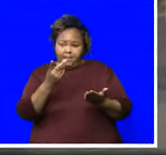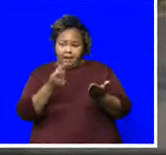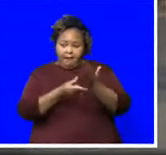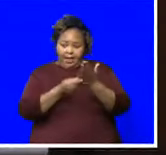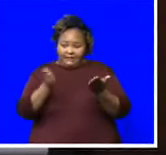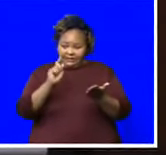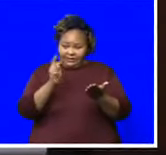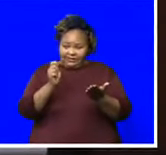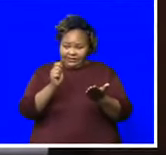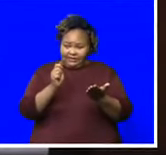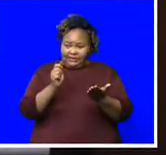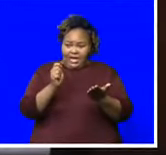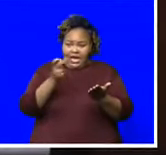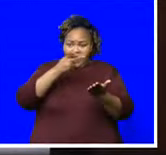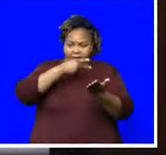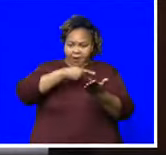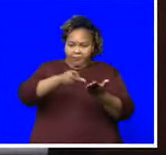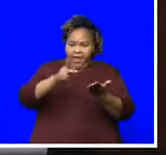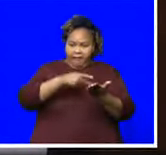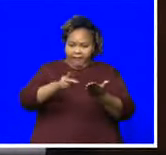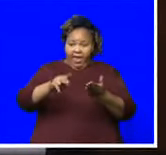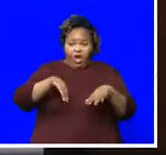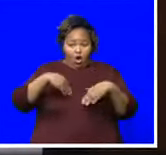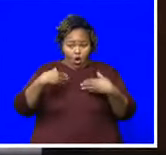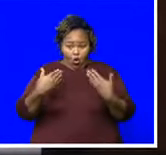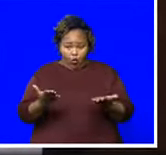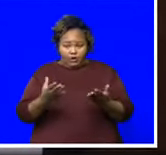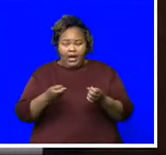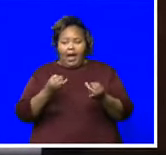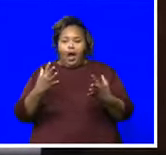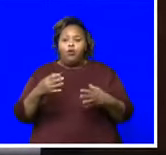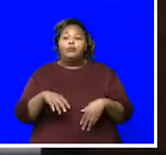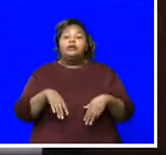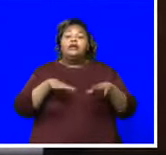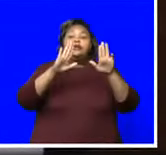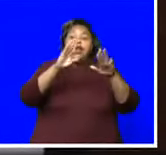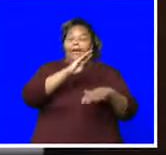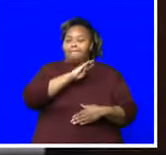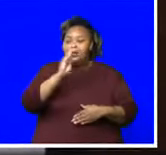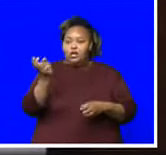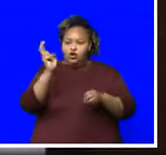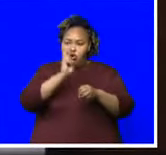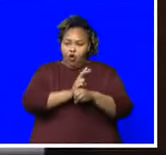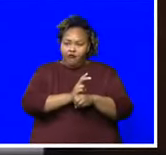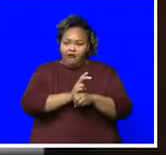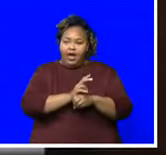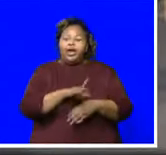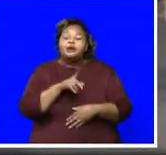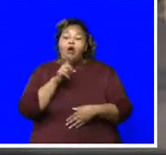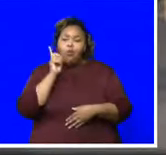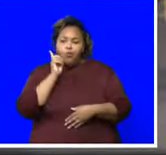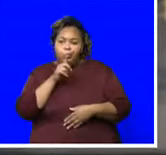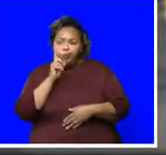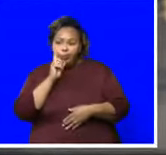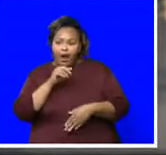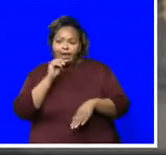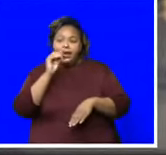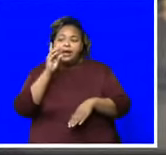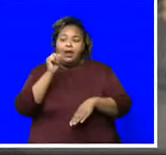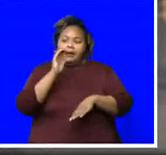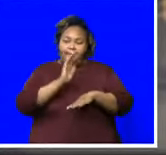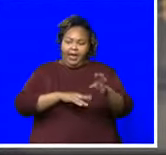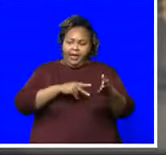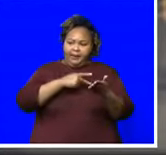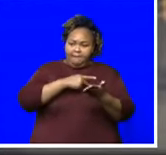lesikweletwa abathele singetulu kwa 9 billion nakubukwa le interest nema penalties lokufanele esulwe aya kubo 3